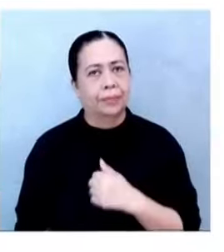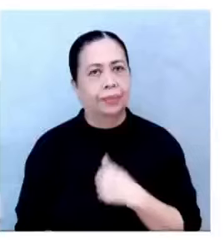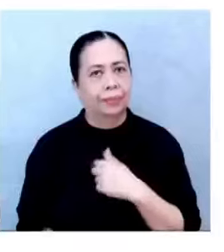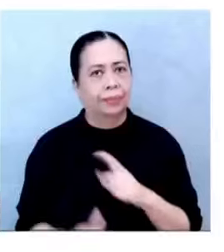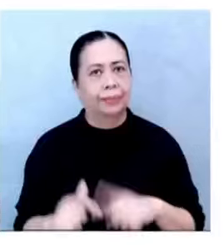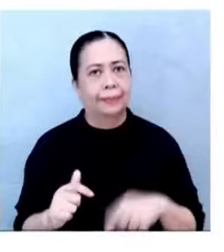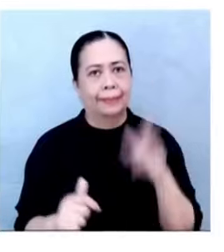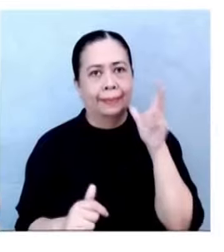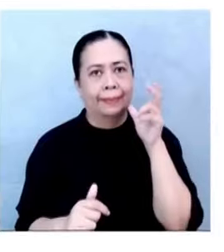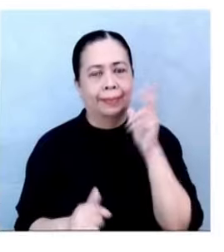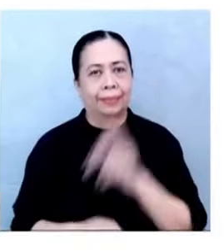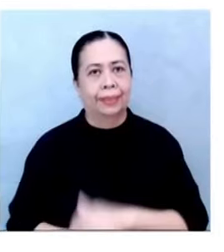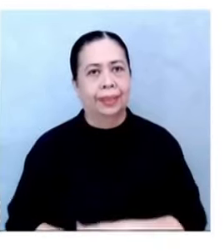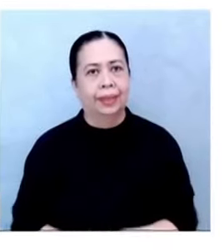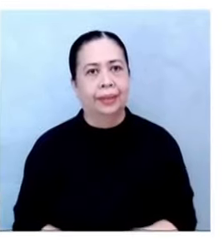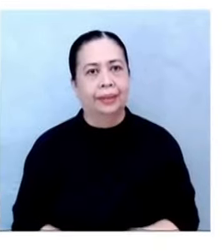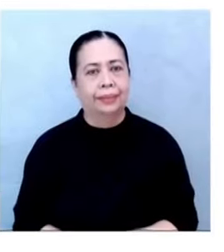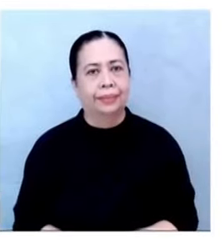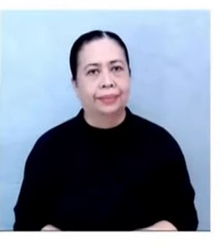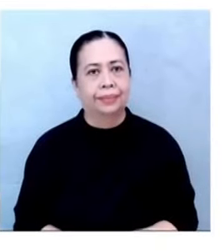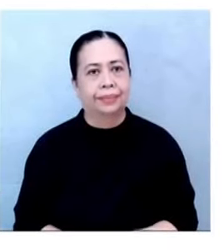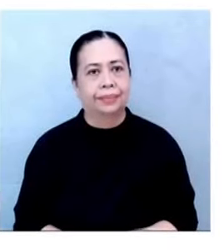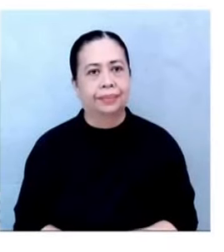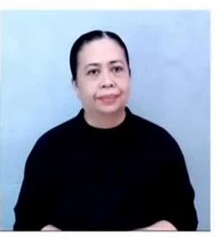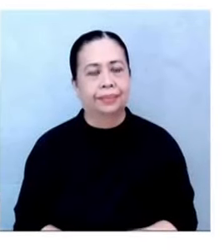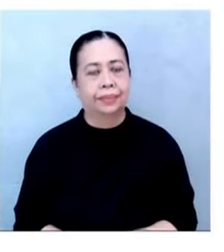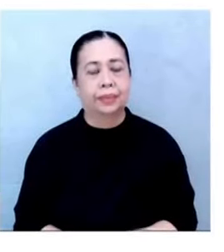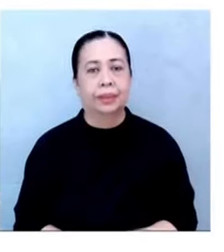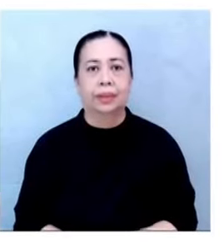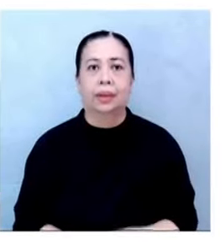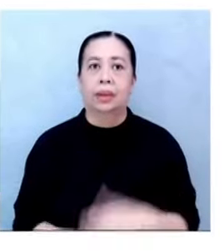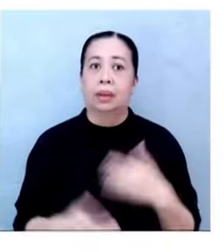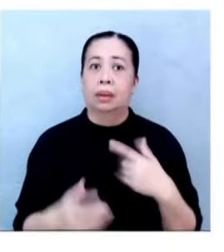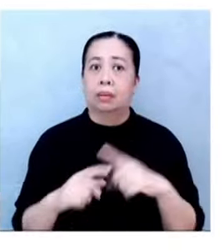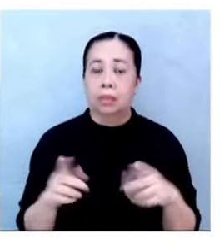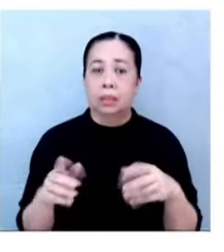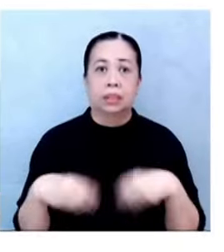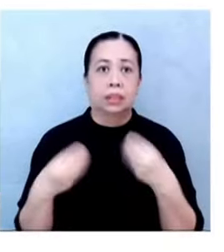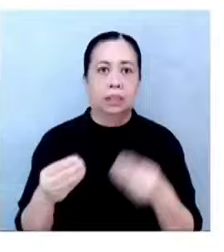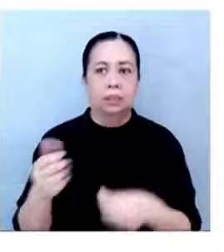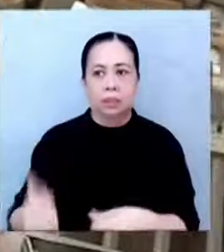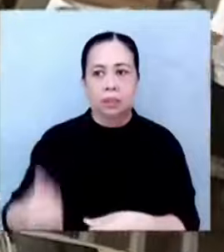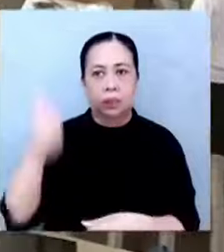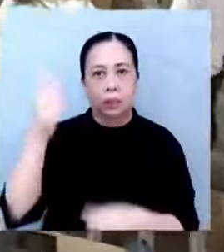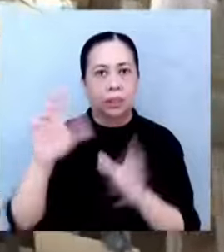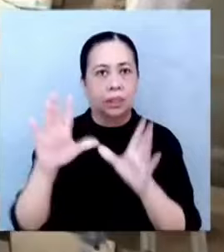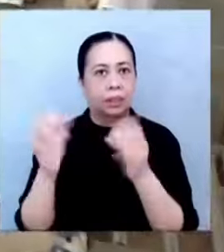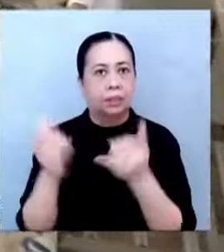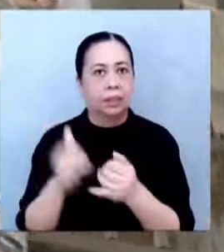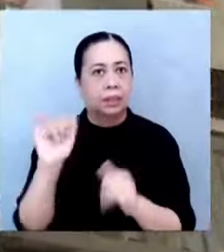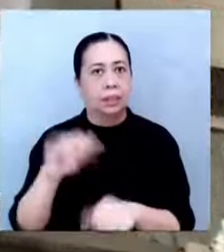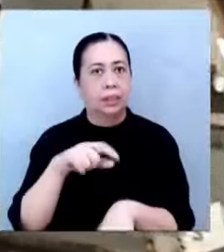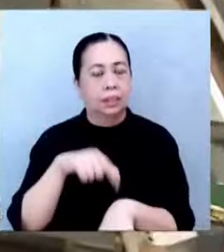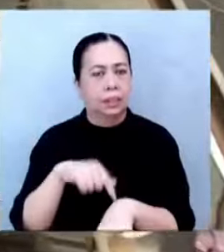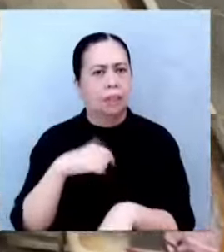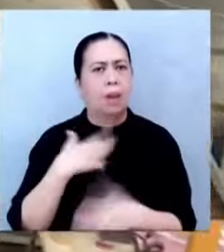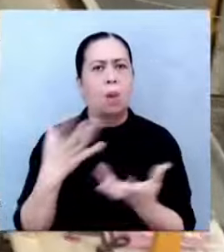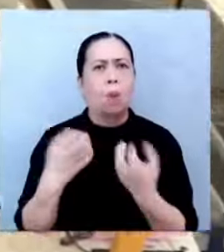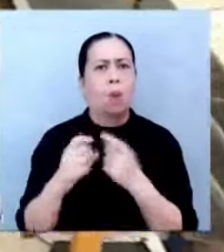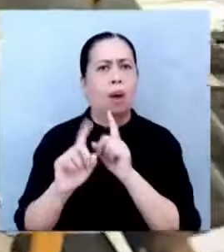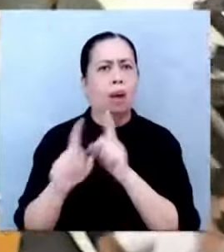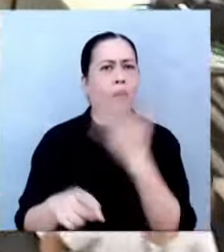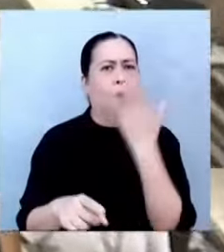government, supposedly for the government, for the commission, and yet given to the winning company at that time. Ang tanong na gusto naming masagot, why